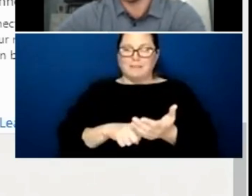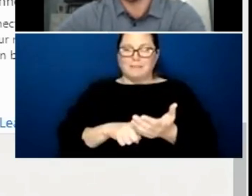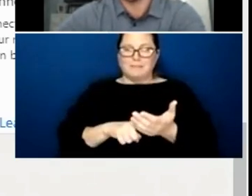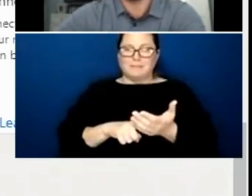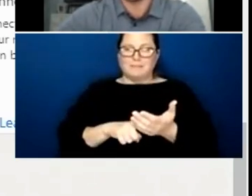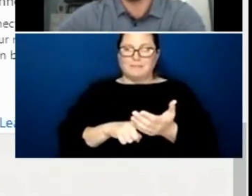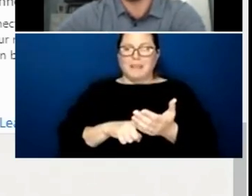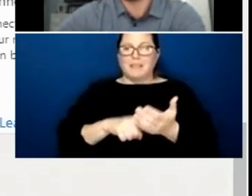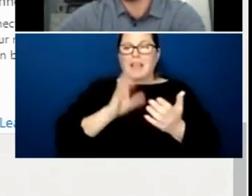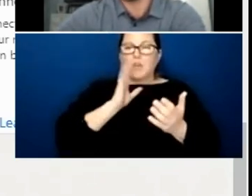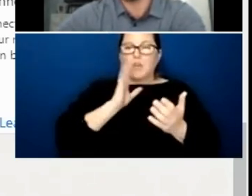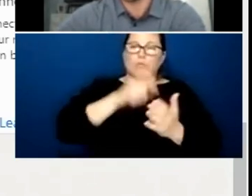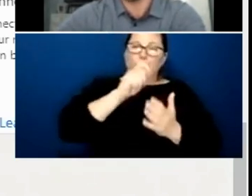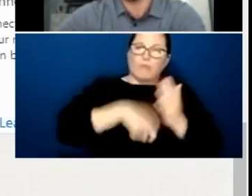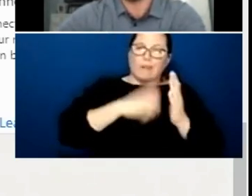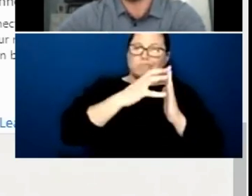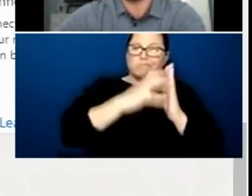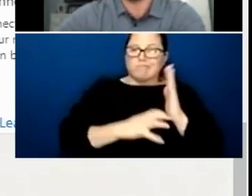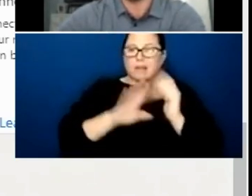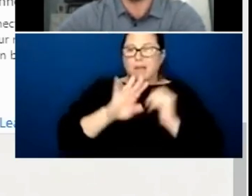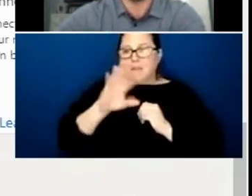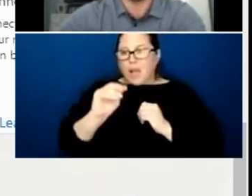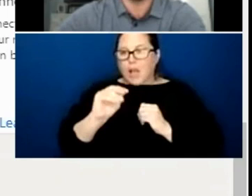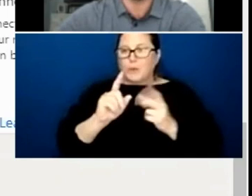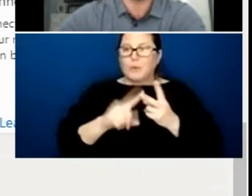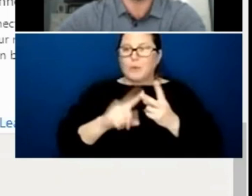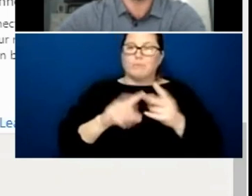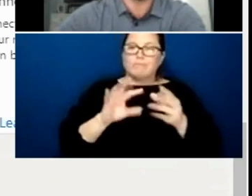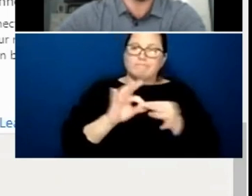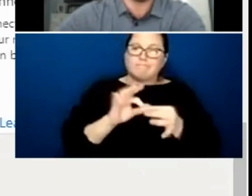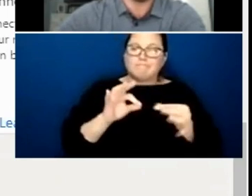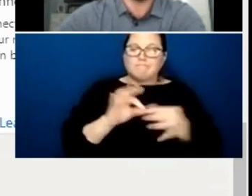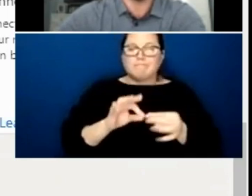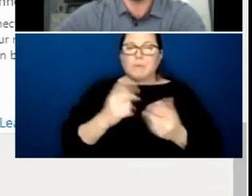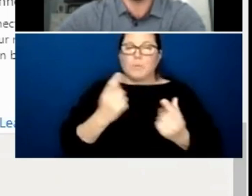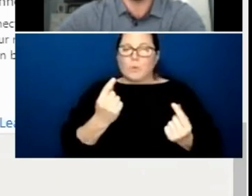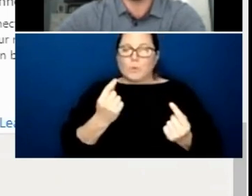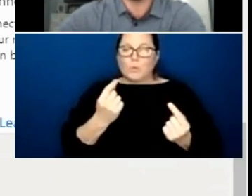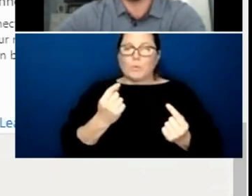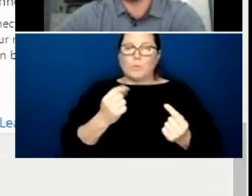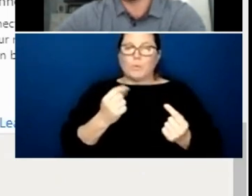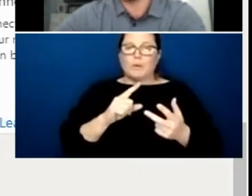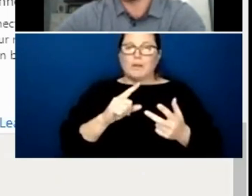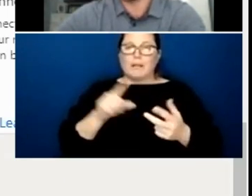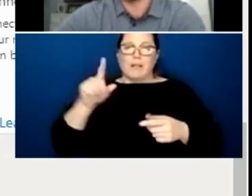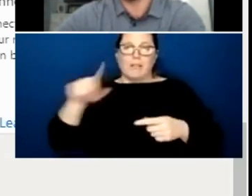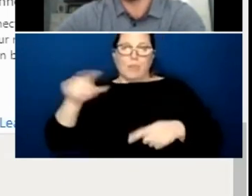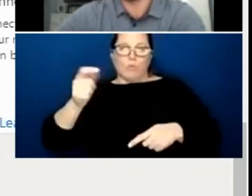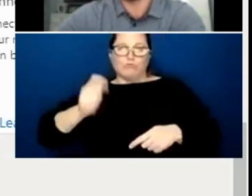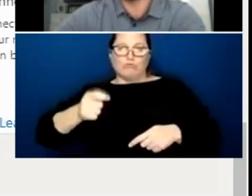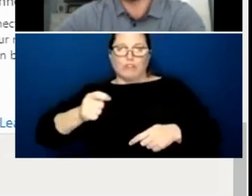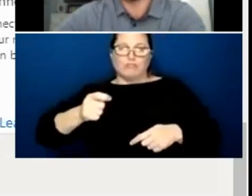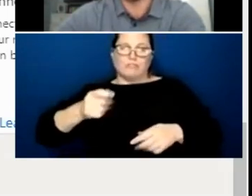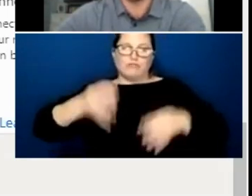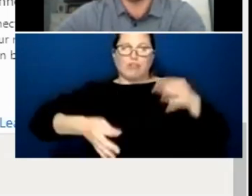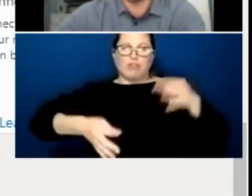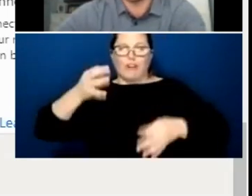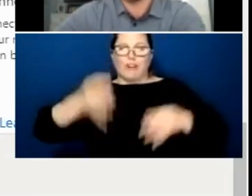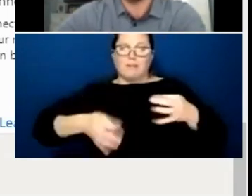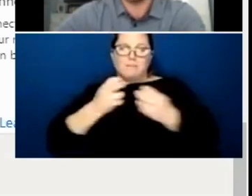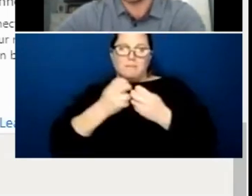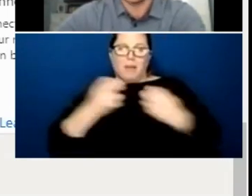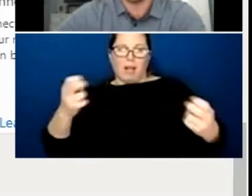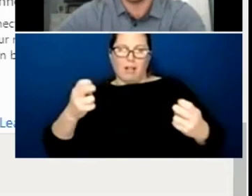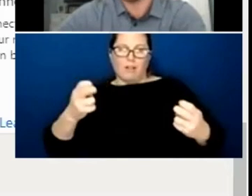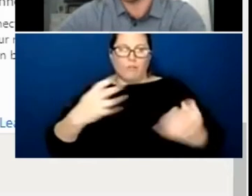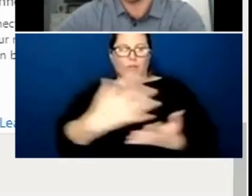write a little bit of a biography or just talk a little bit about what you do, and then there's a panel of judges who make a decision on who is going